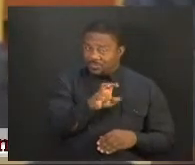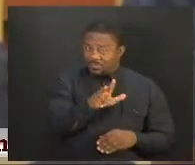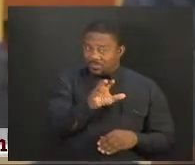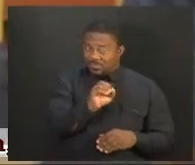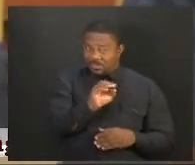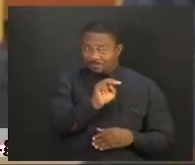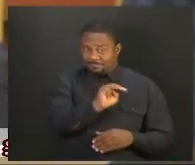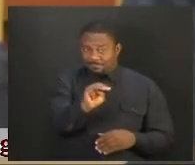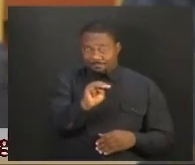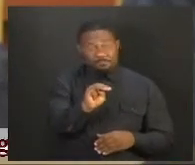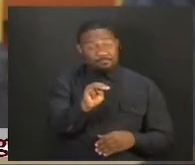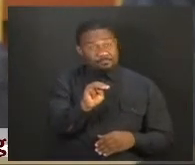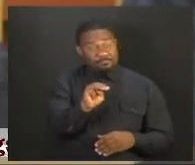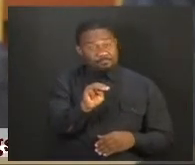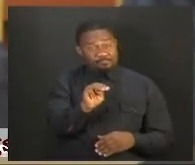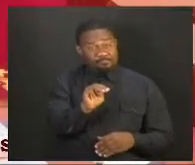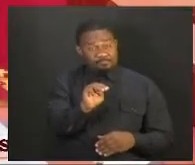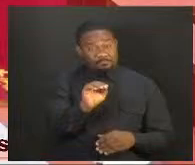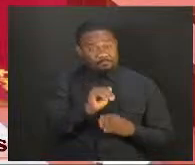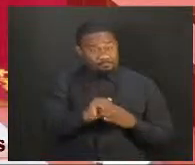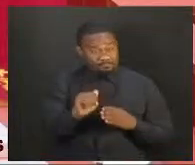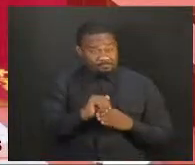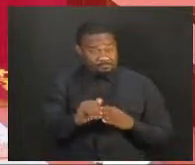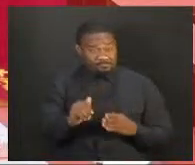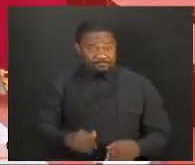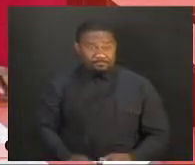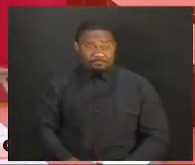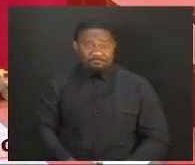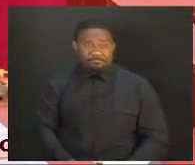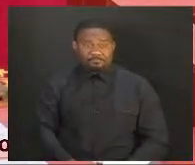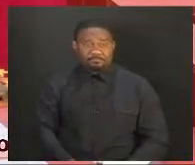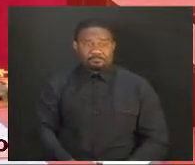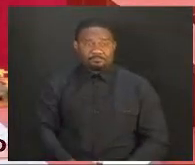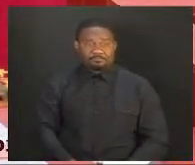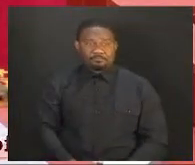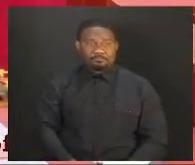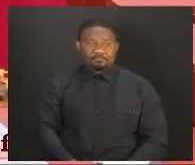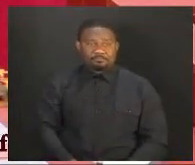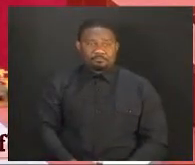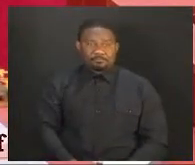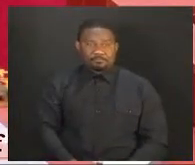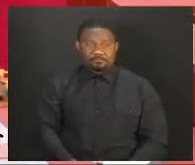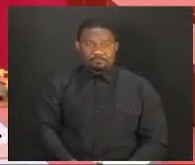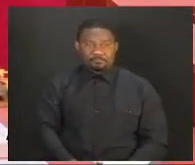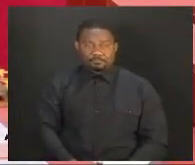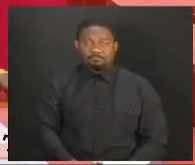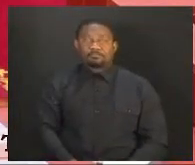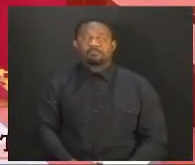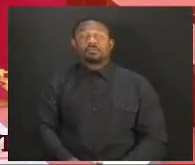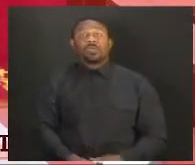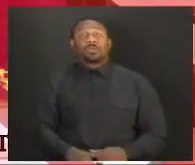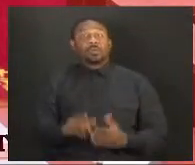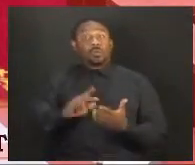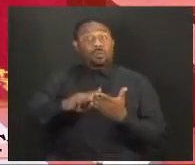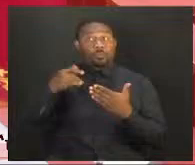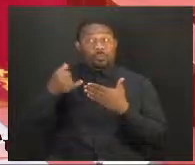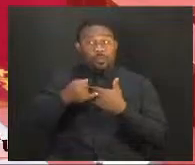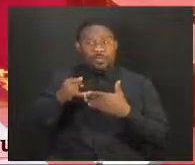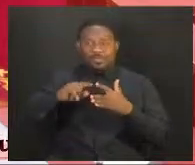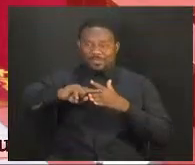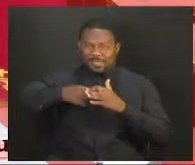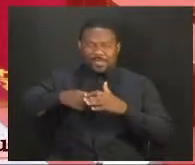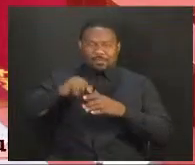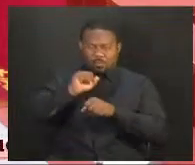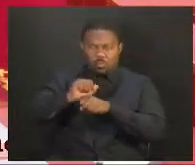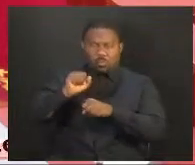million Ghana cedis. Mr. Speaker, I now move you to stalled project.